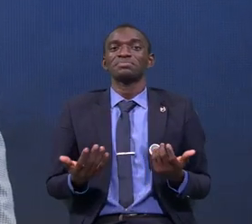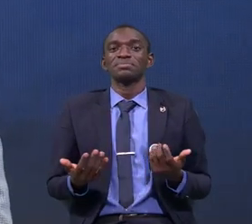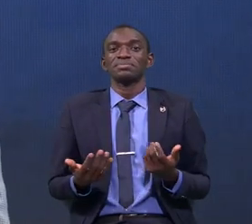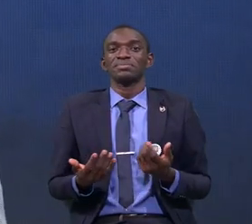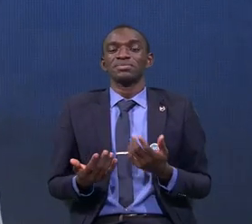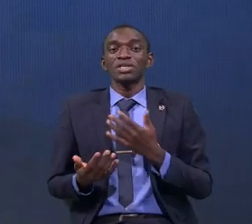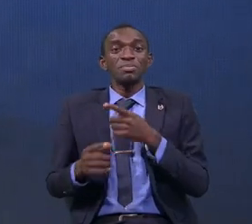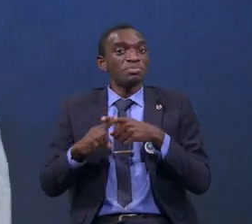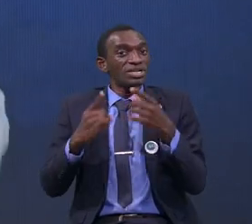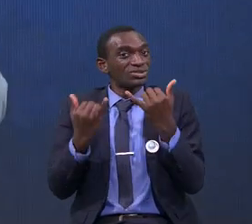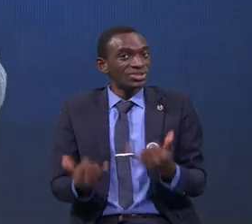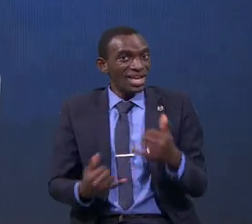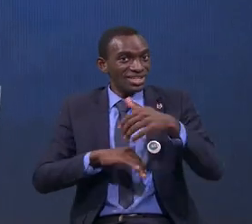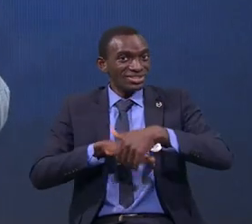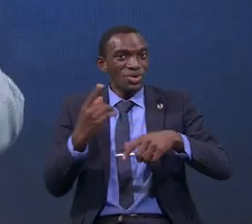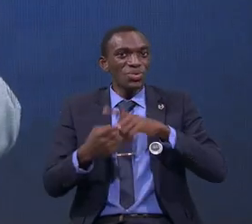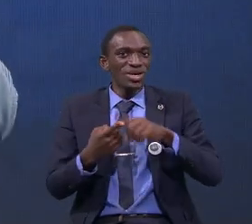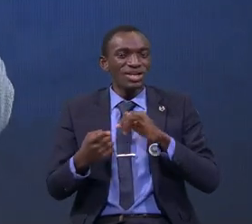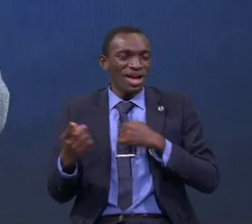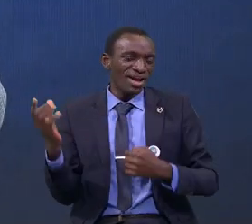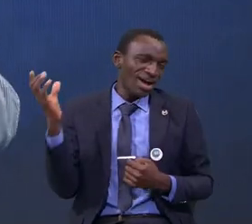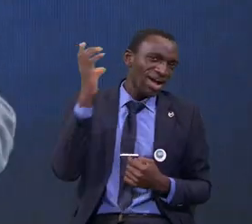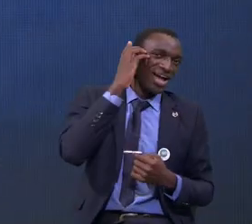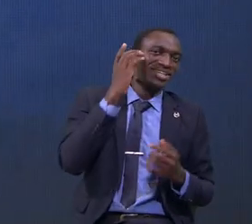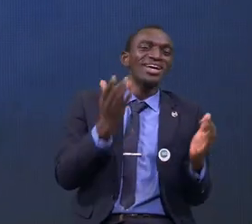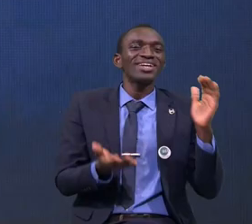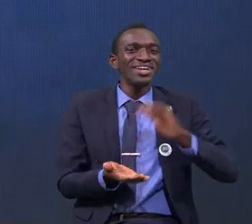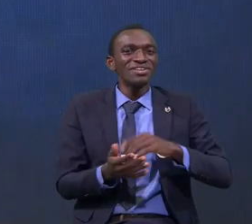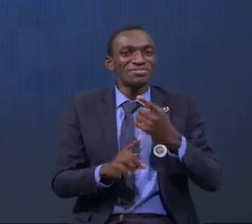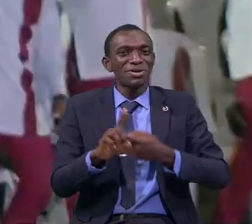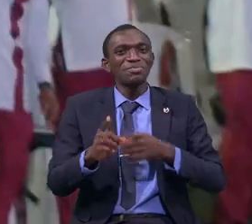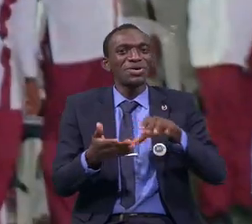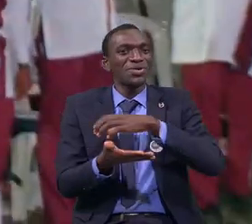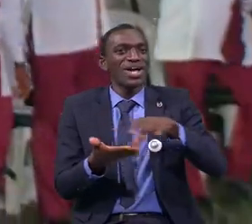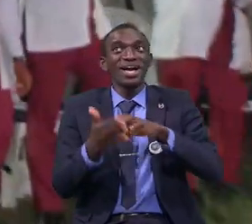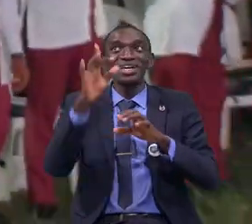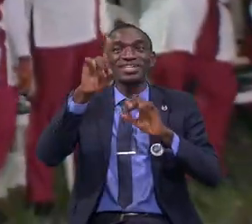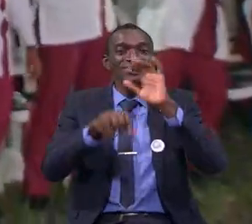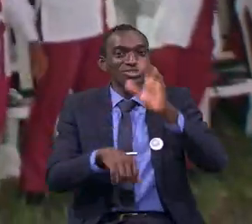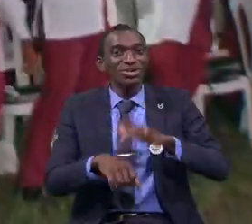But tonight when I heard from our choir here, it touched me.